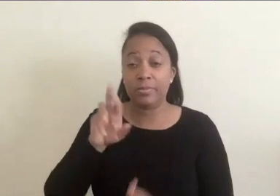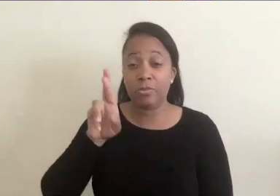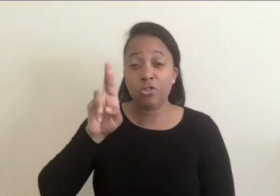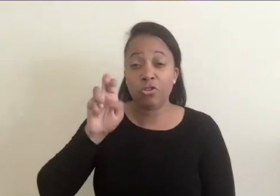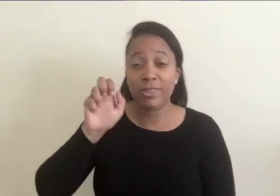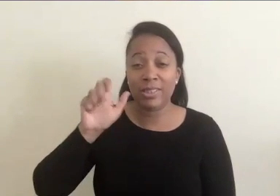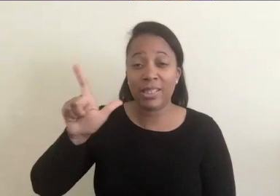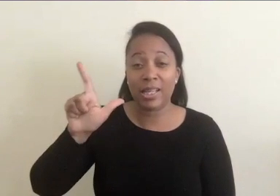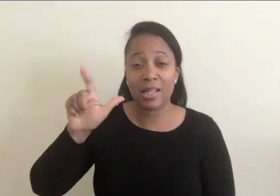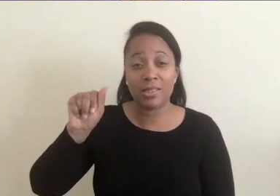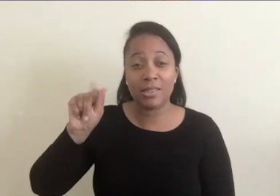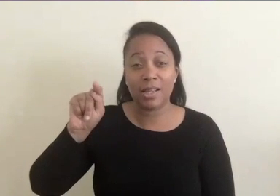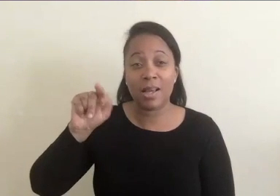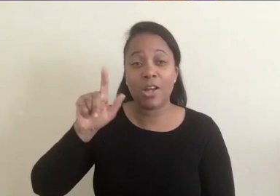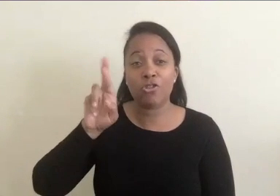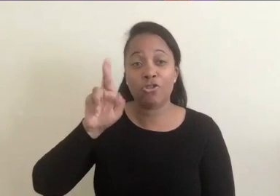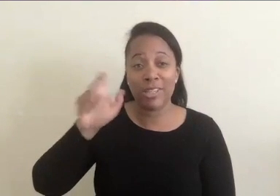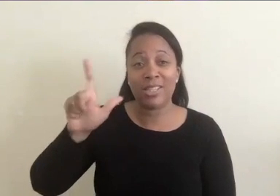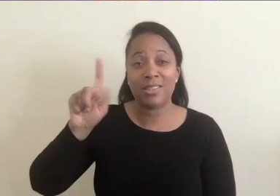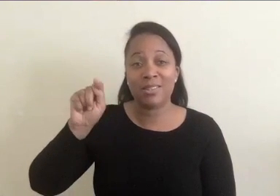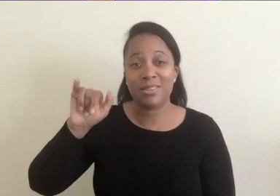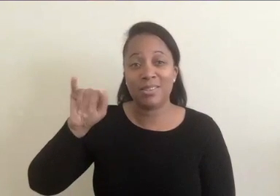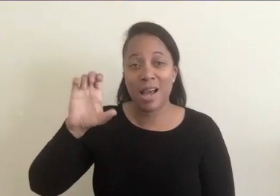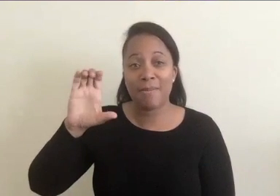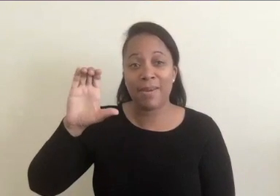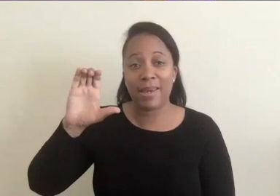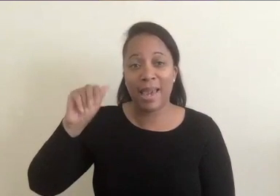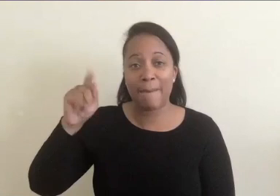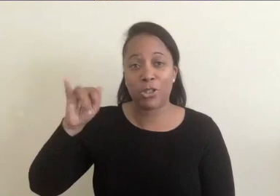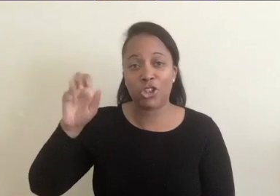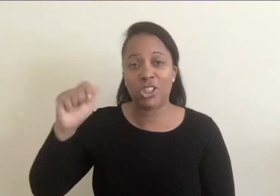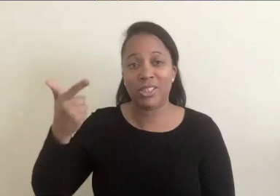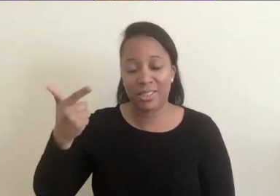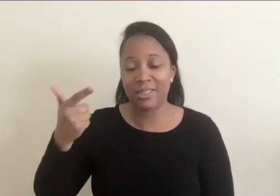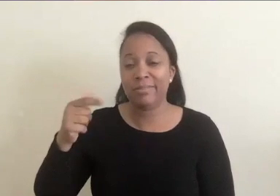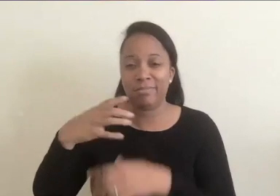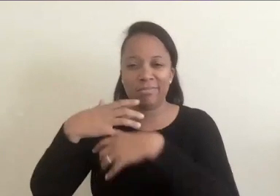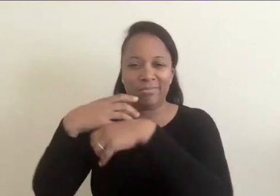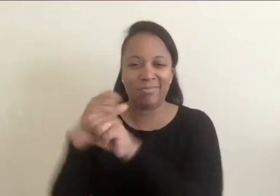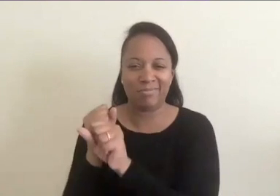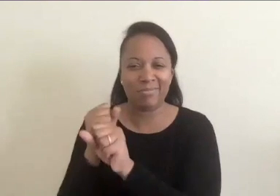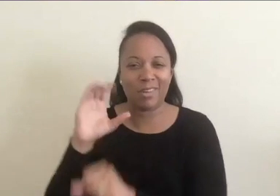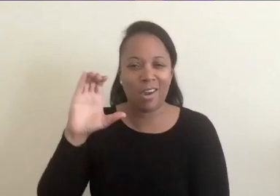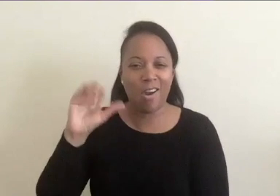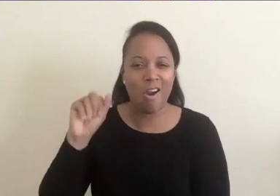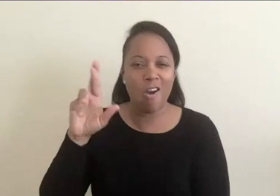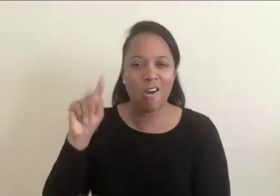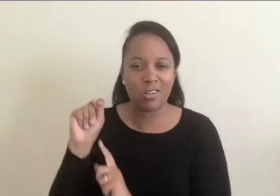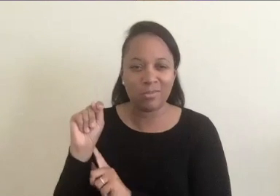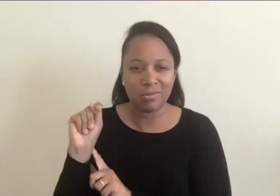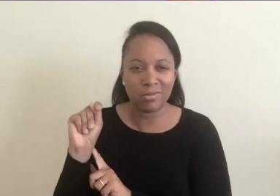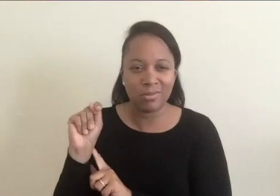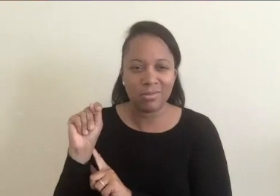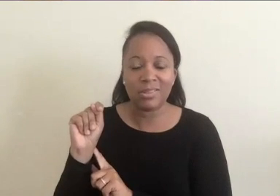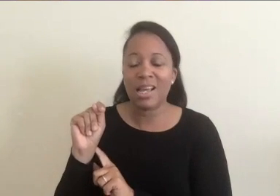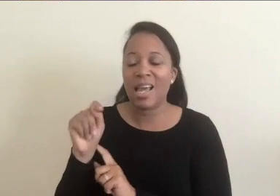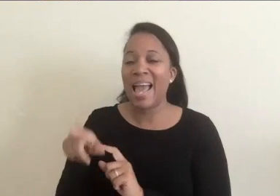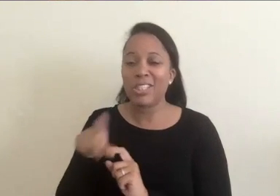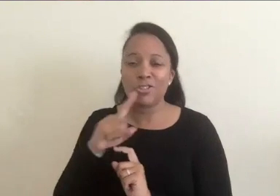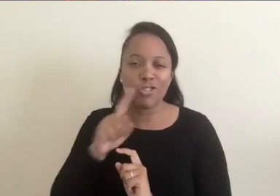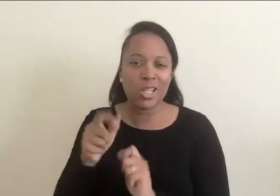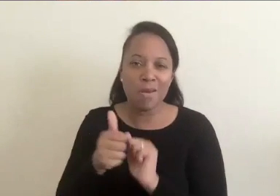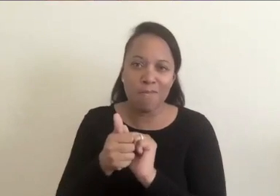Real-time captioning, otherwise referred to as CART captioning. Now, CART captioning is perhaps the most ubiquitous and